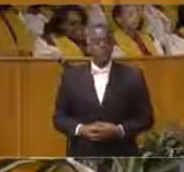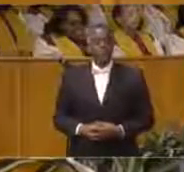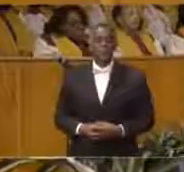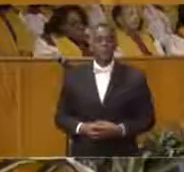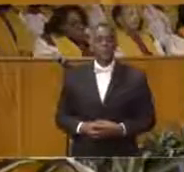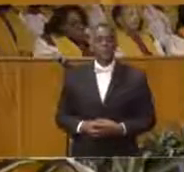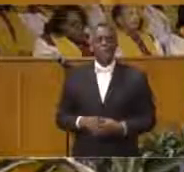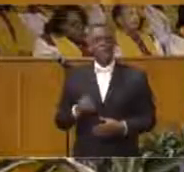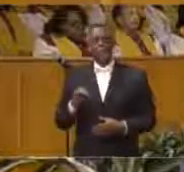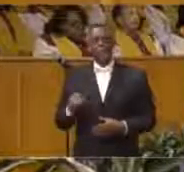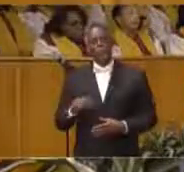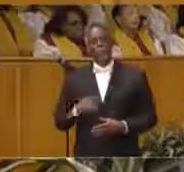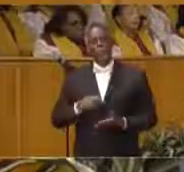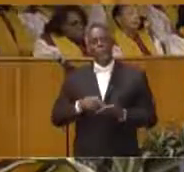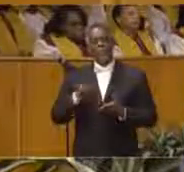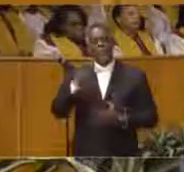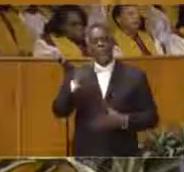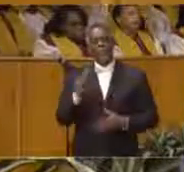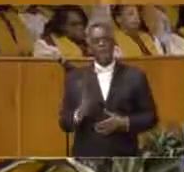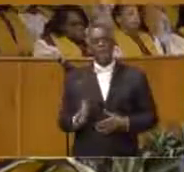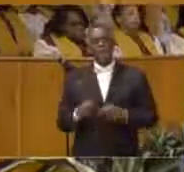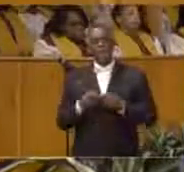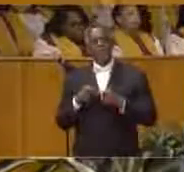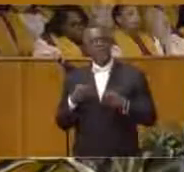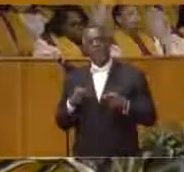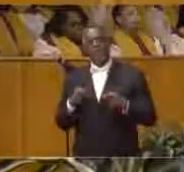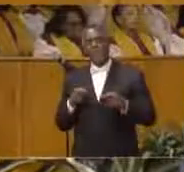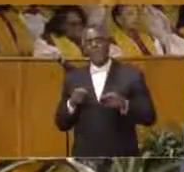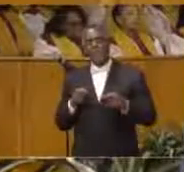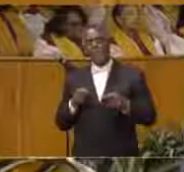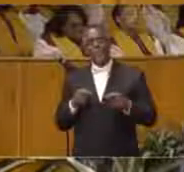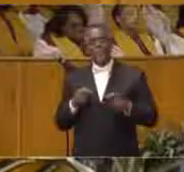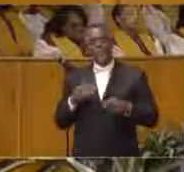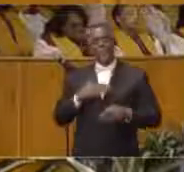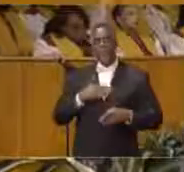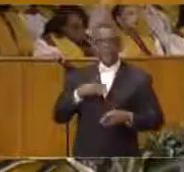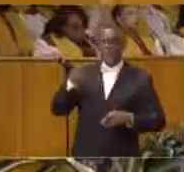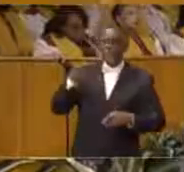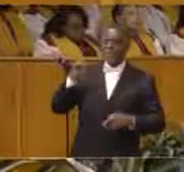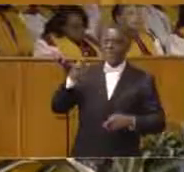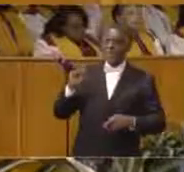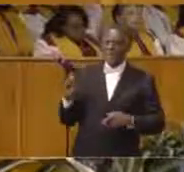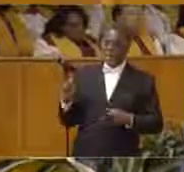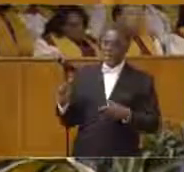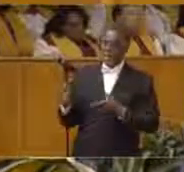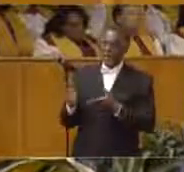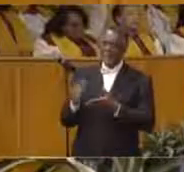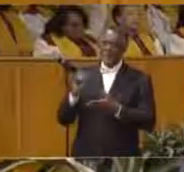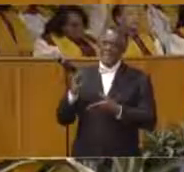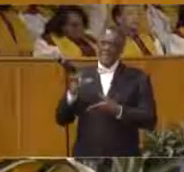do I tithe from my net income